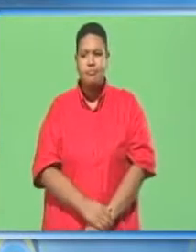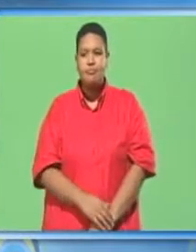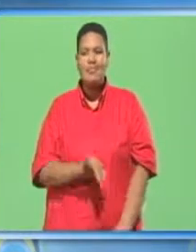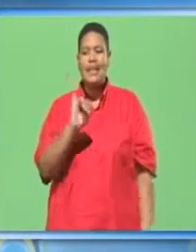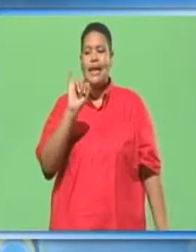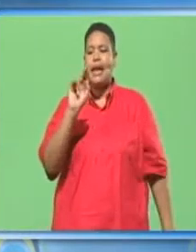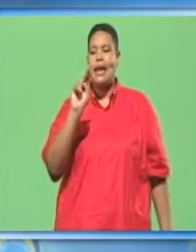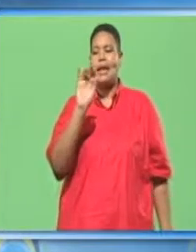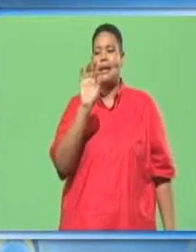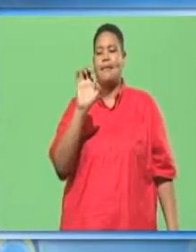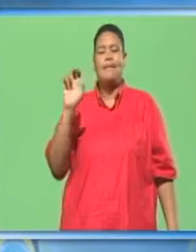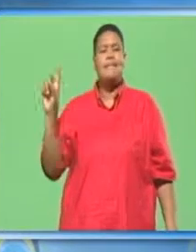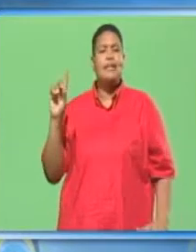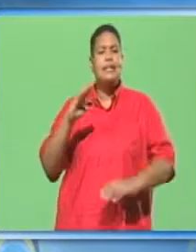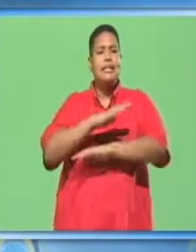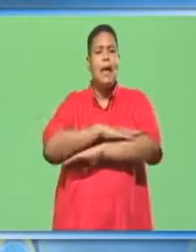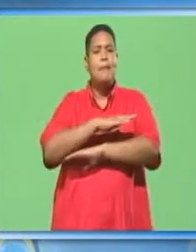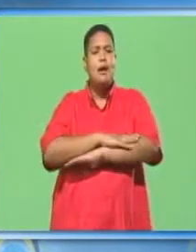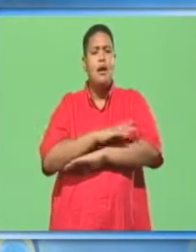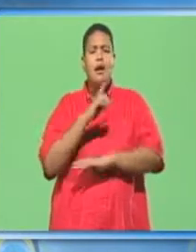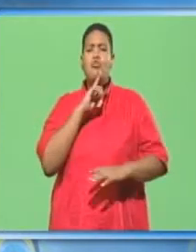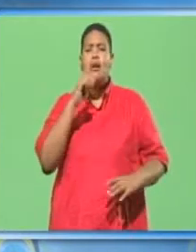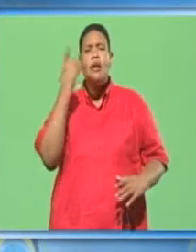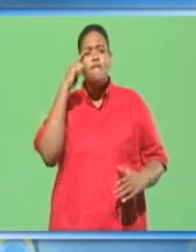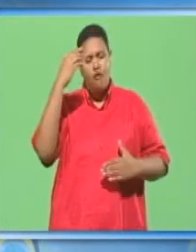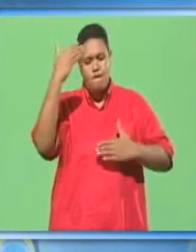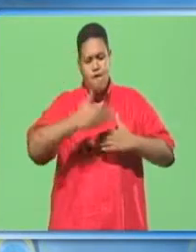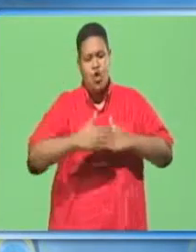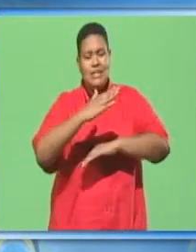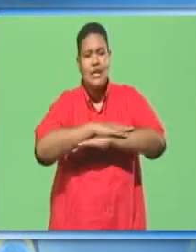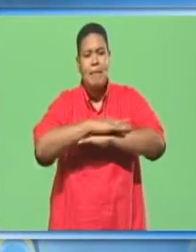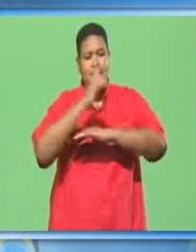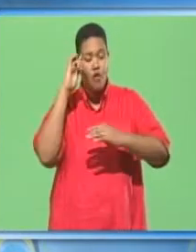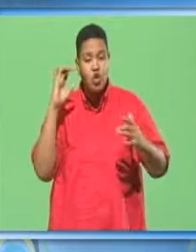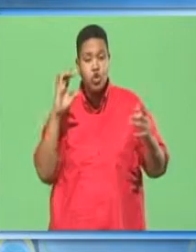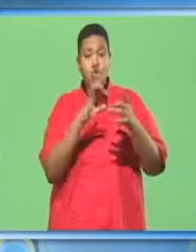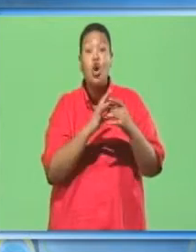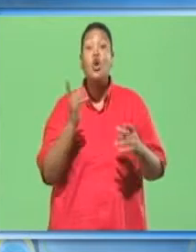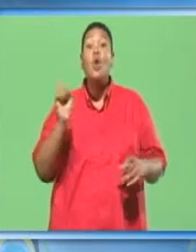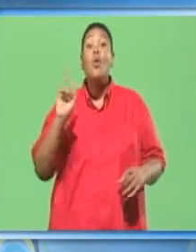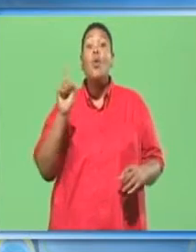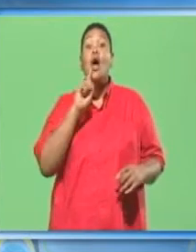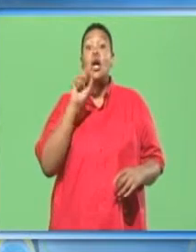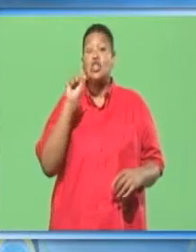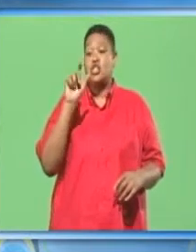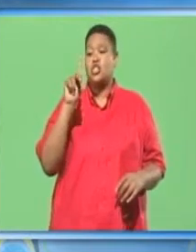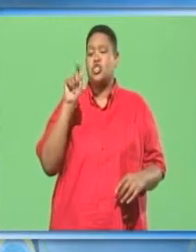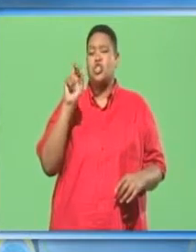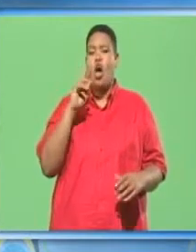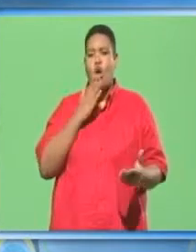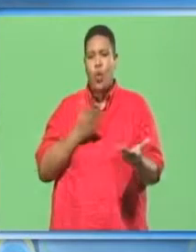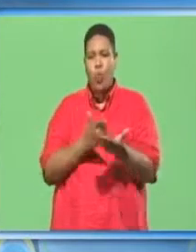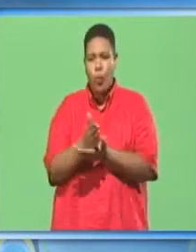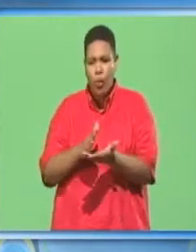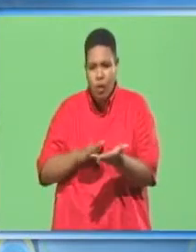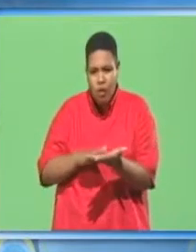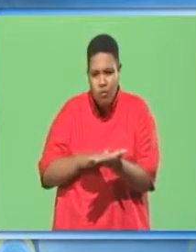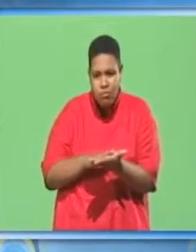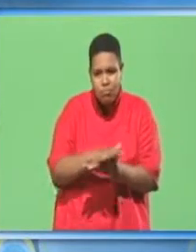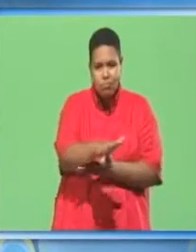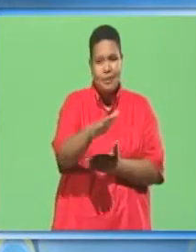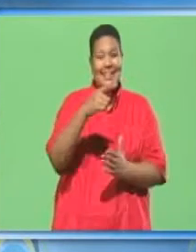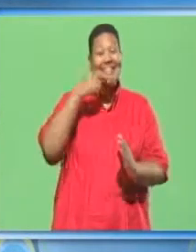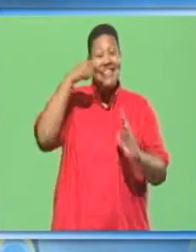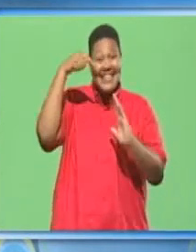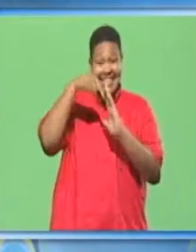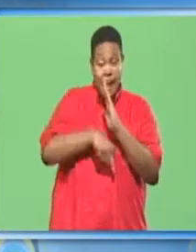Infeed table. The infeed table is the front table of the jointer over which the stock is first passed. The depth of the cut